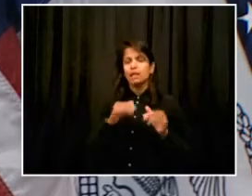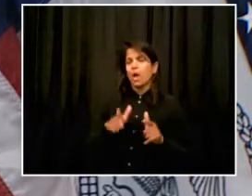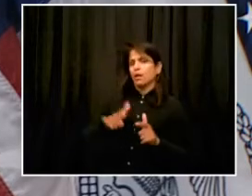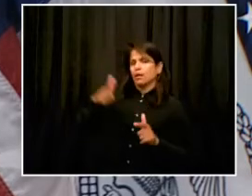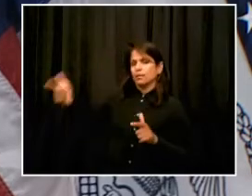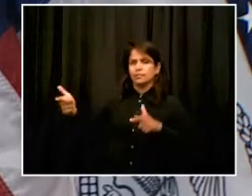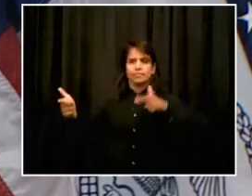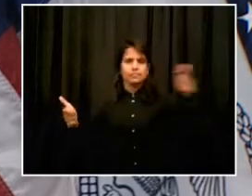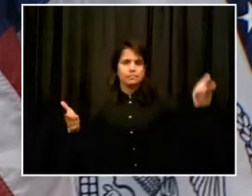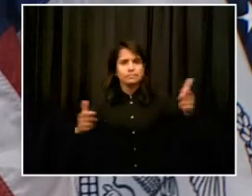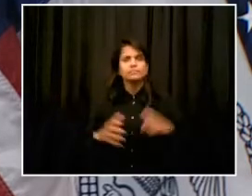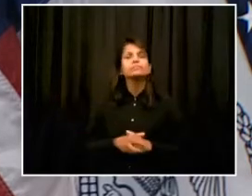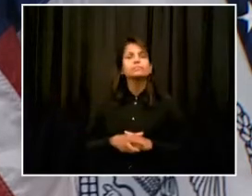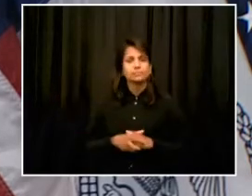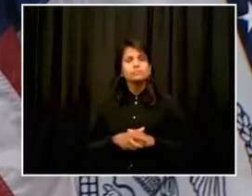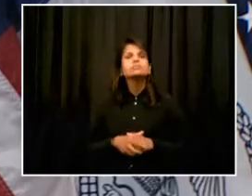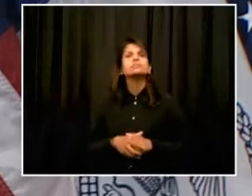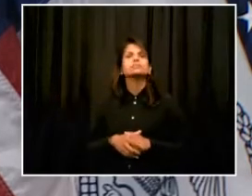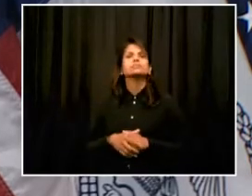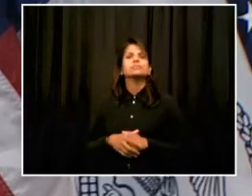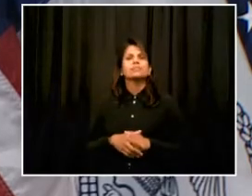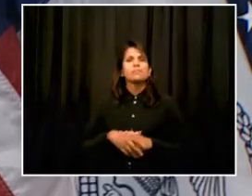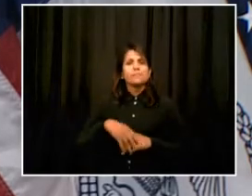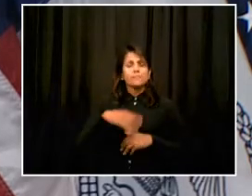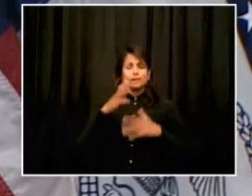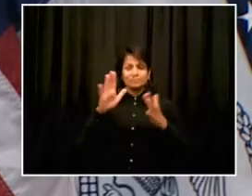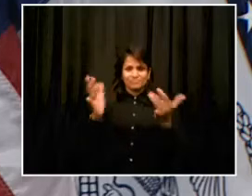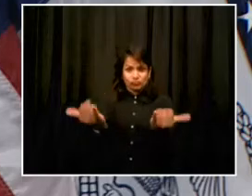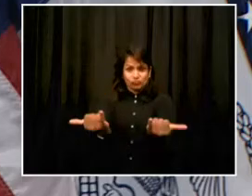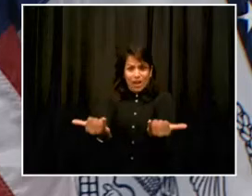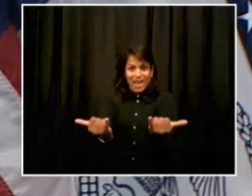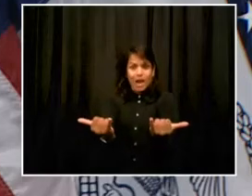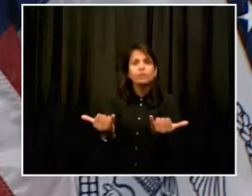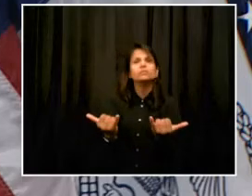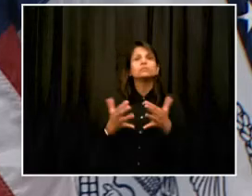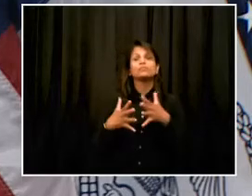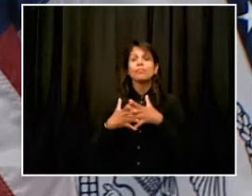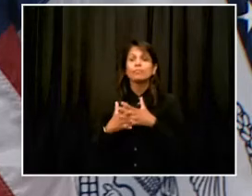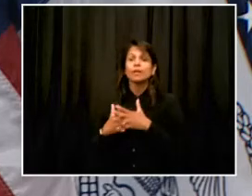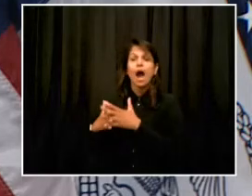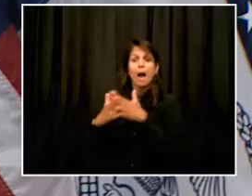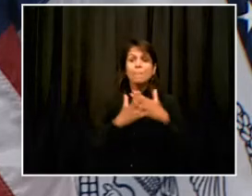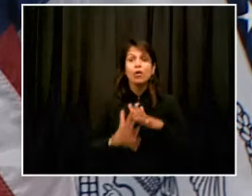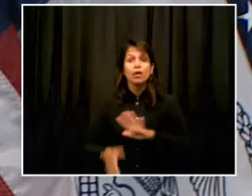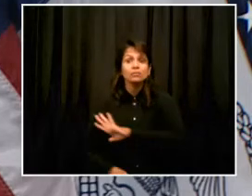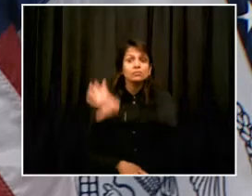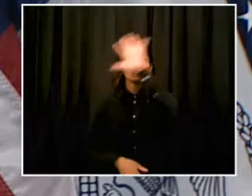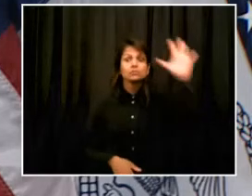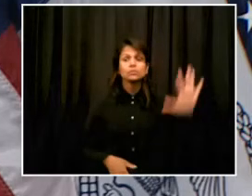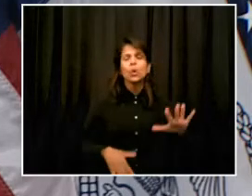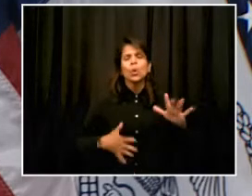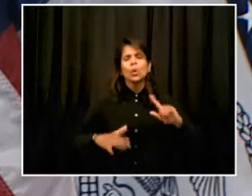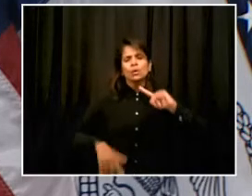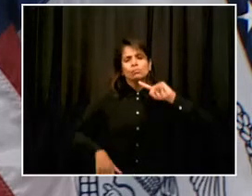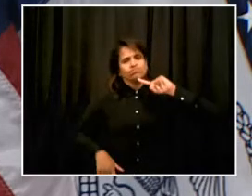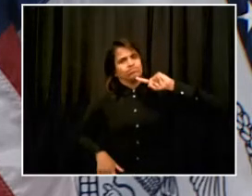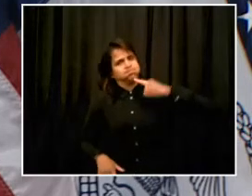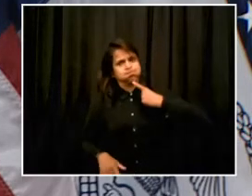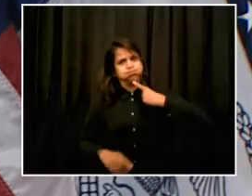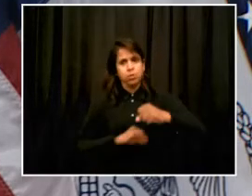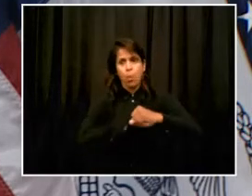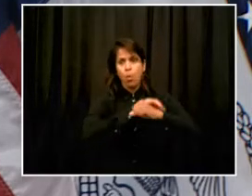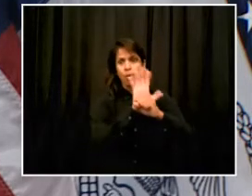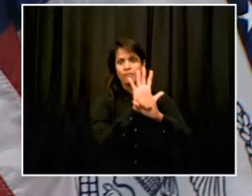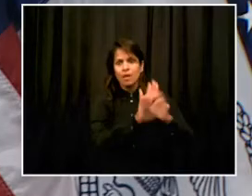we always have to honor that balance. We're, not going to be in everyone's apartment monitoring them. But what we can